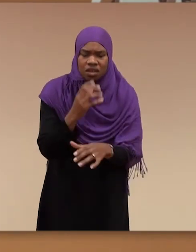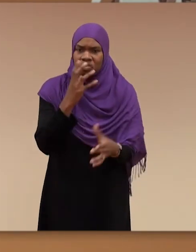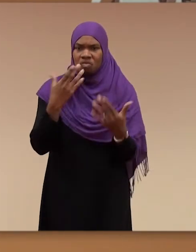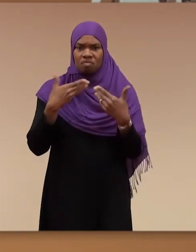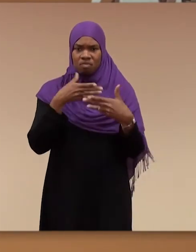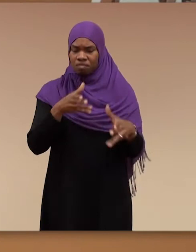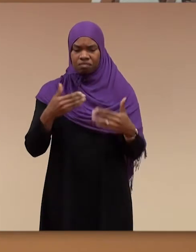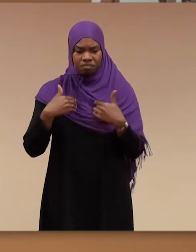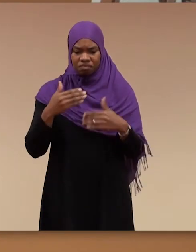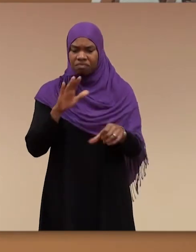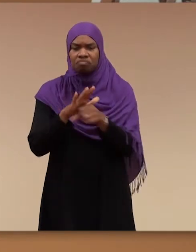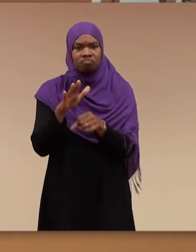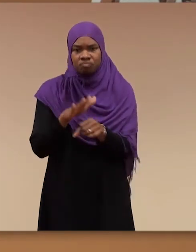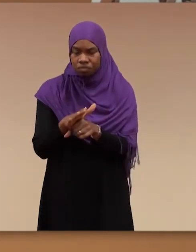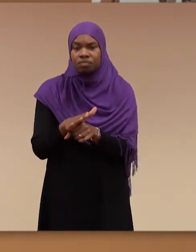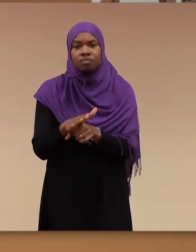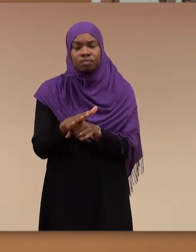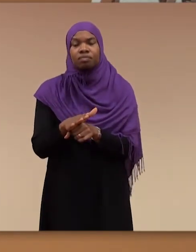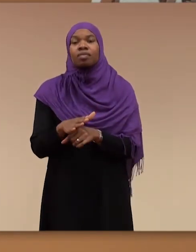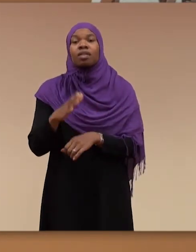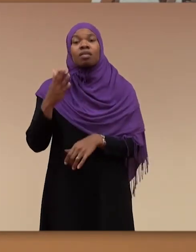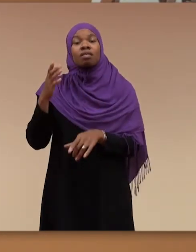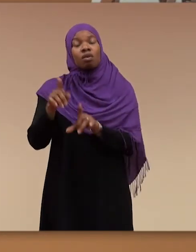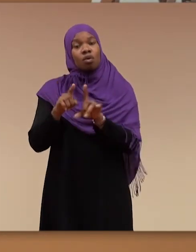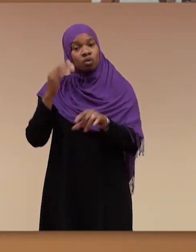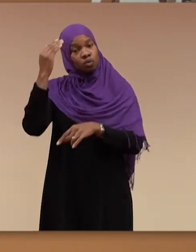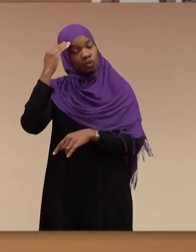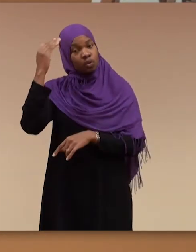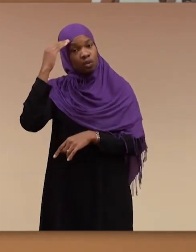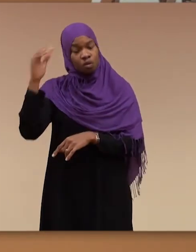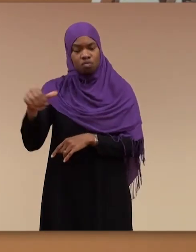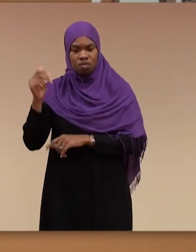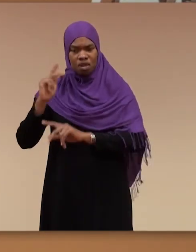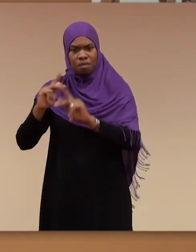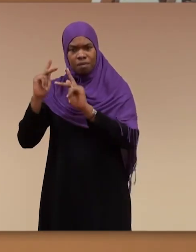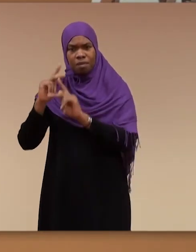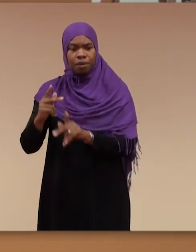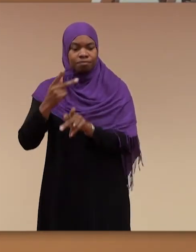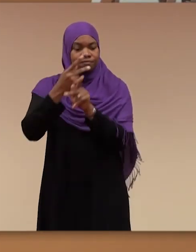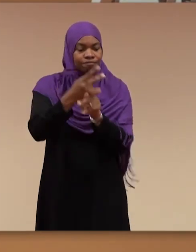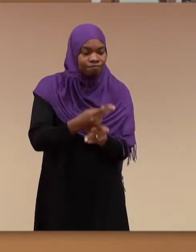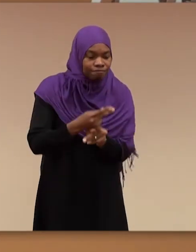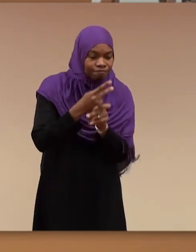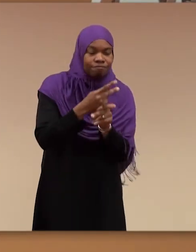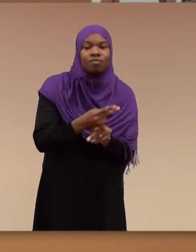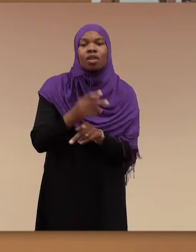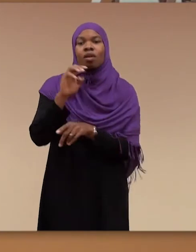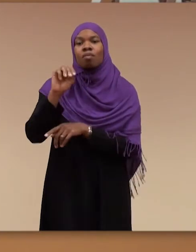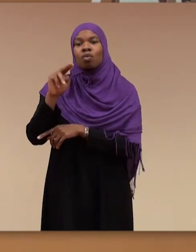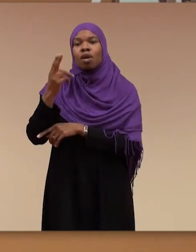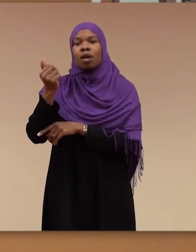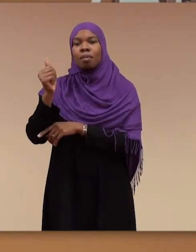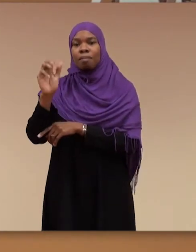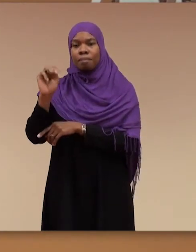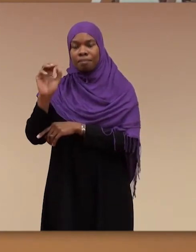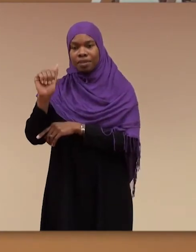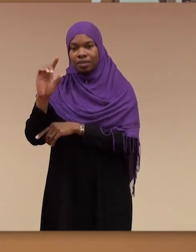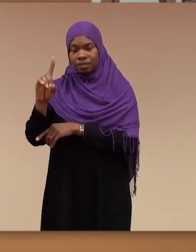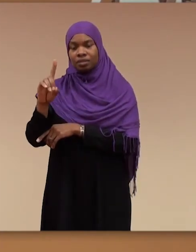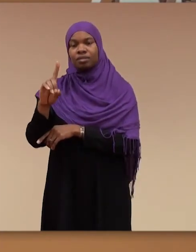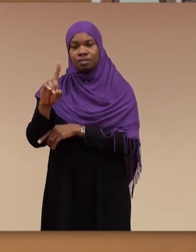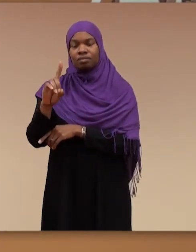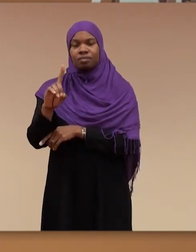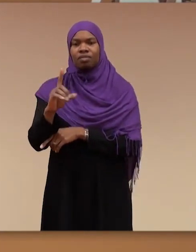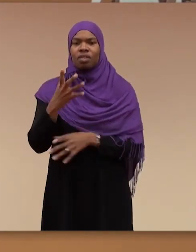sallallahu alaihi wasallam. He was always next to him. And when he wanted to go up north with a trip,